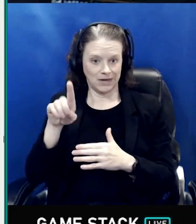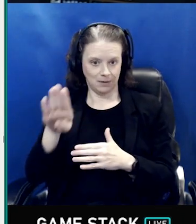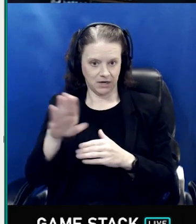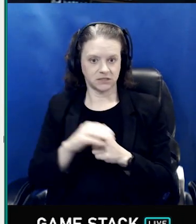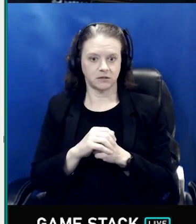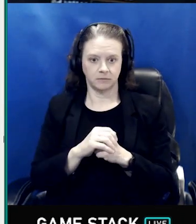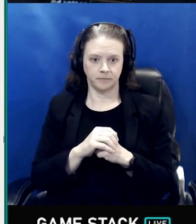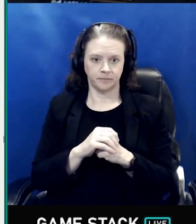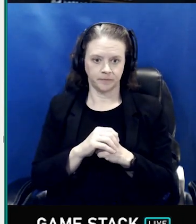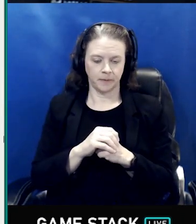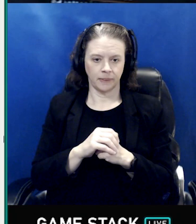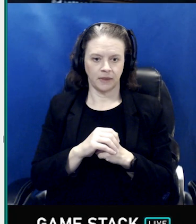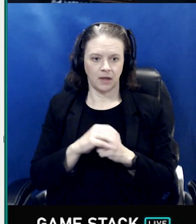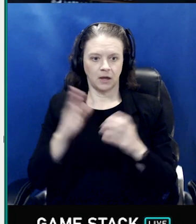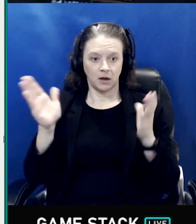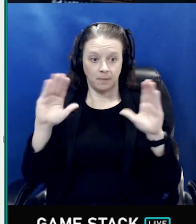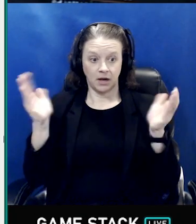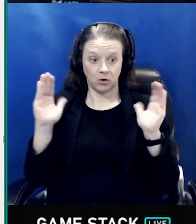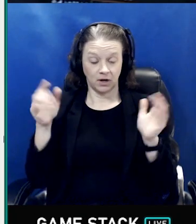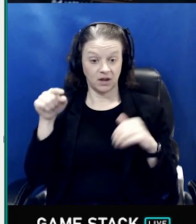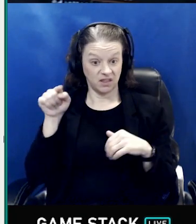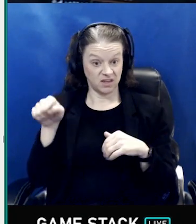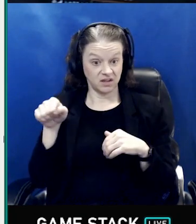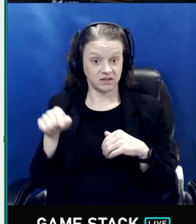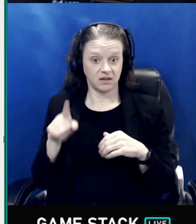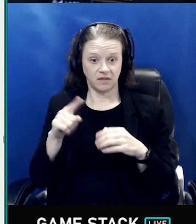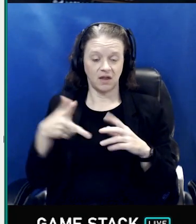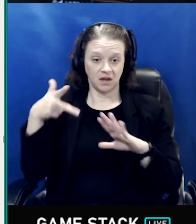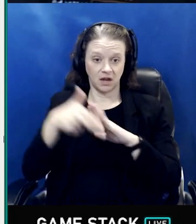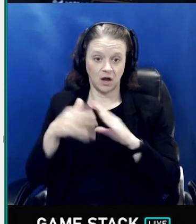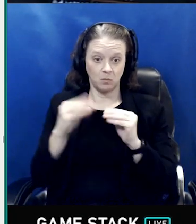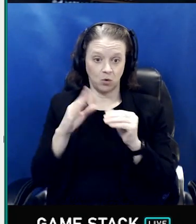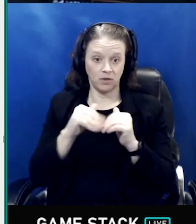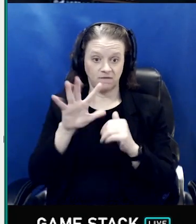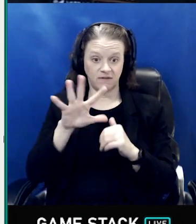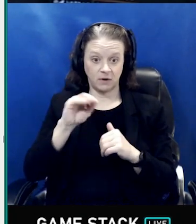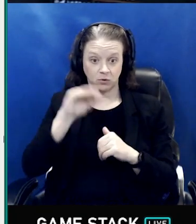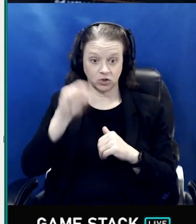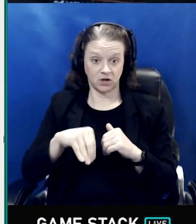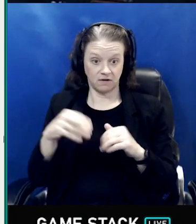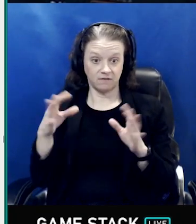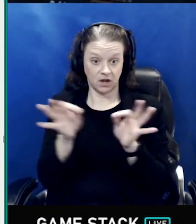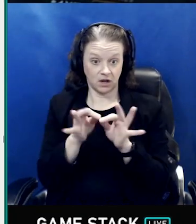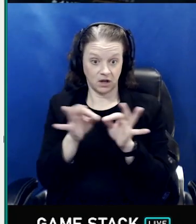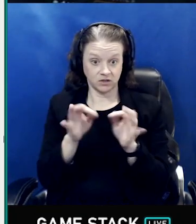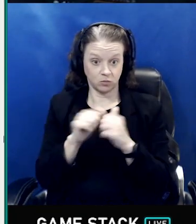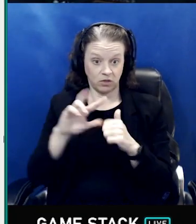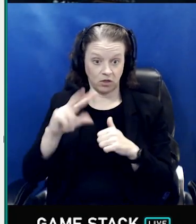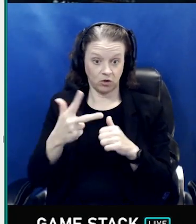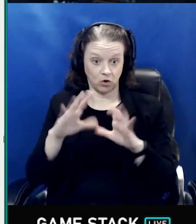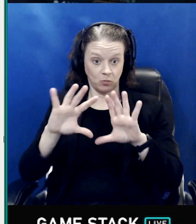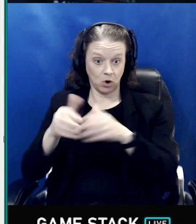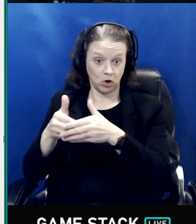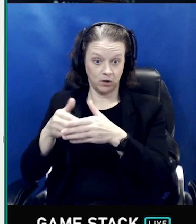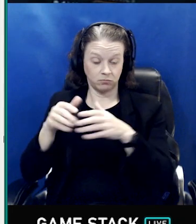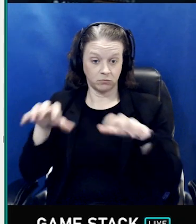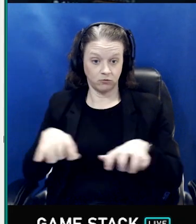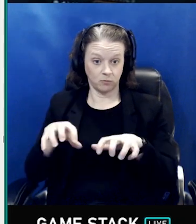Comparing early VMS, they cut more than 50% of cost with fast query performance.